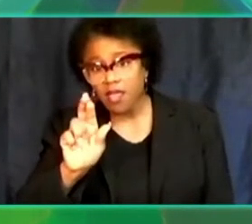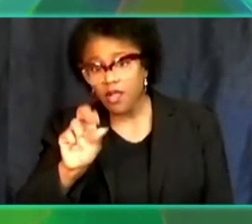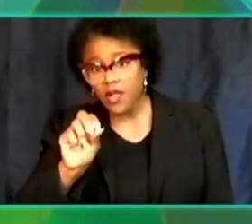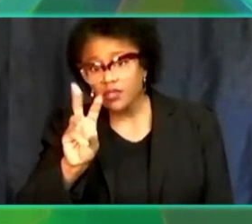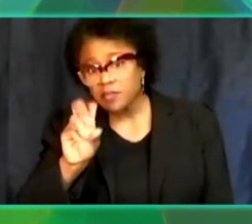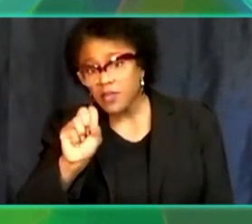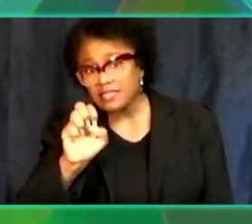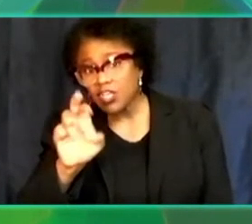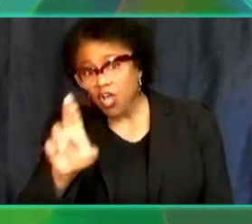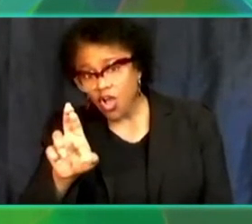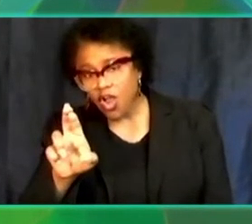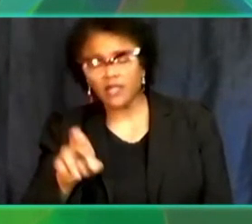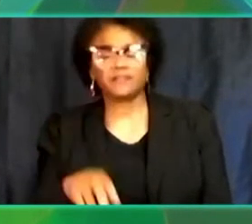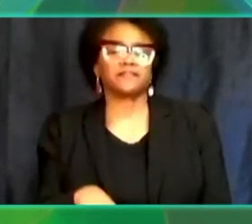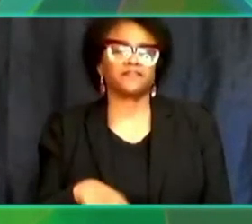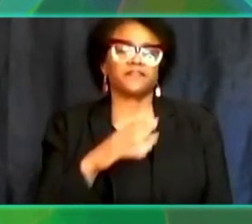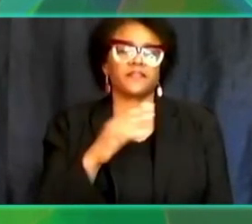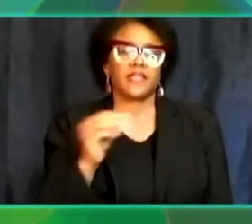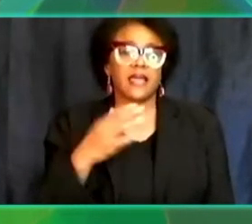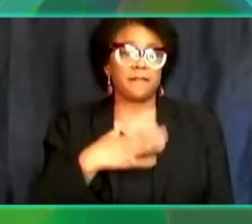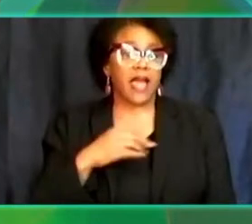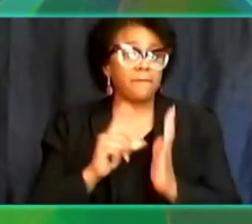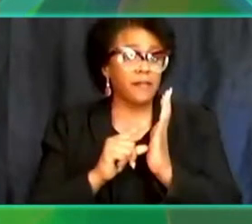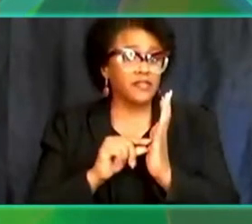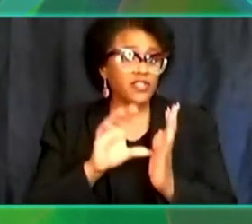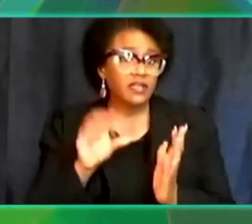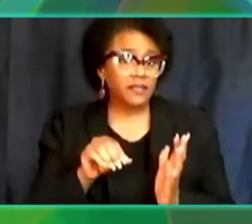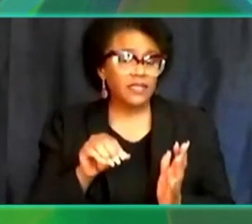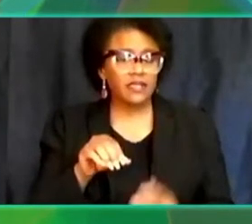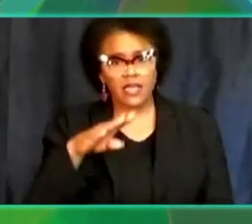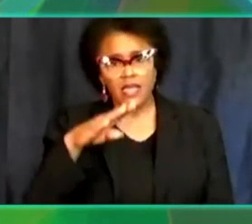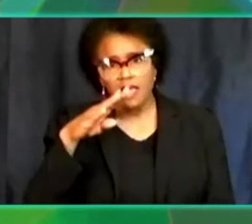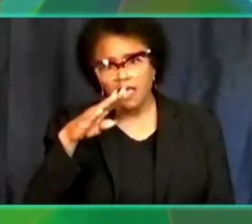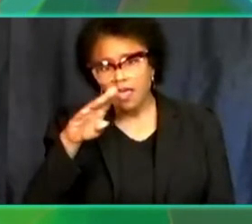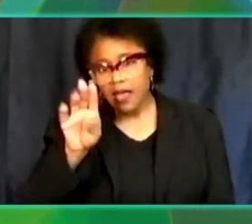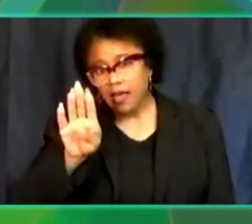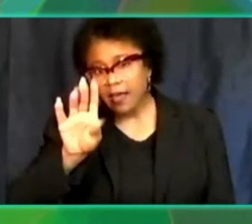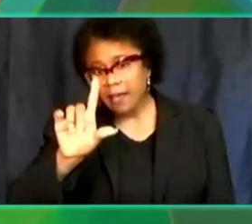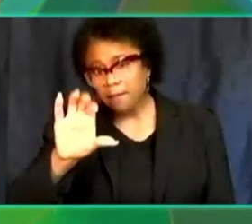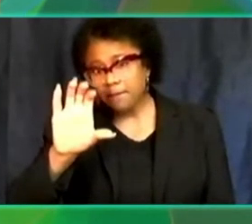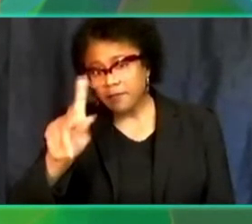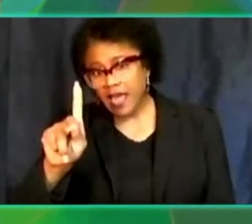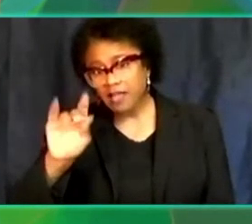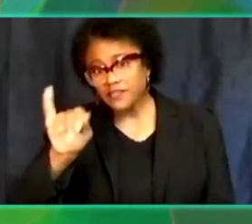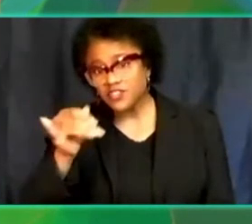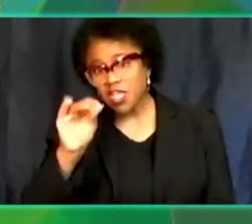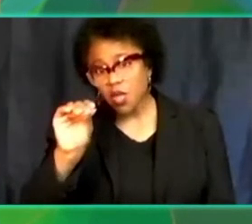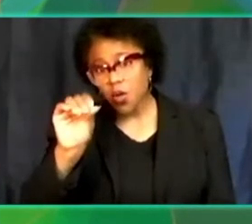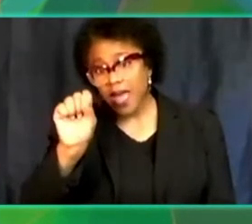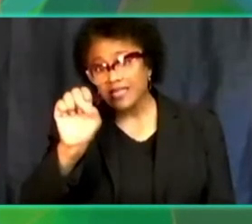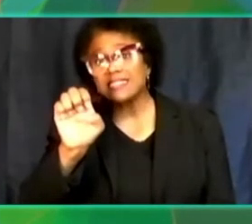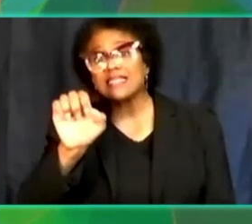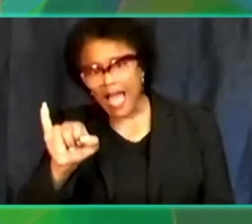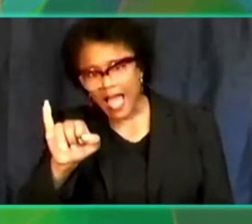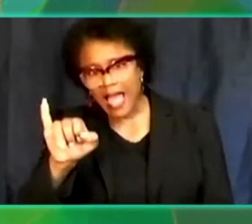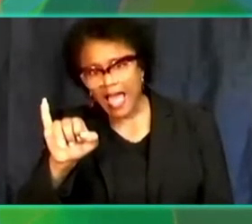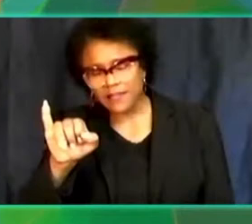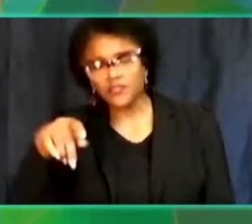JamilaRowser. And then my publishing company, Black Jose Press, and it's Jose, Josei